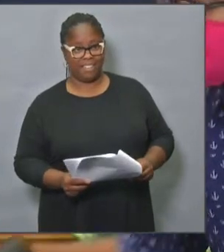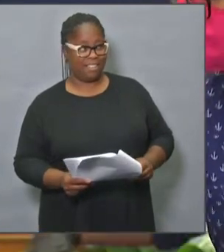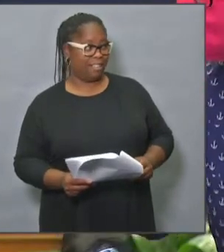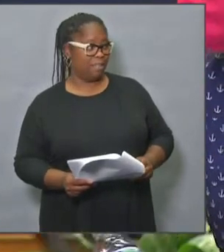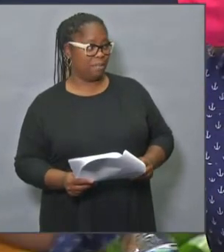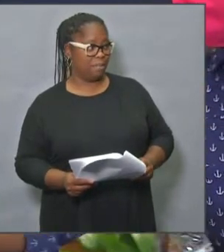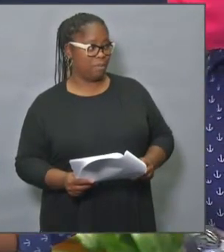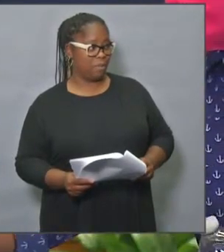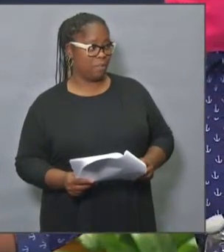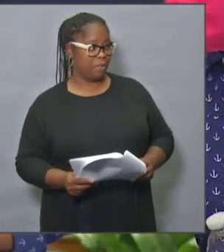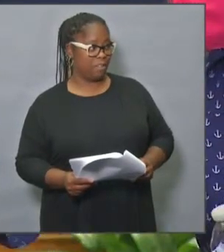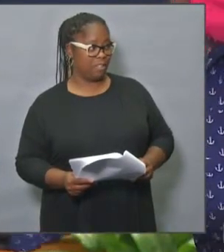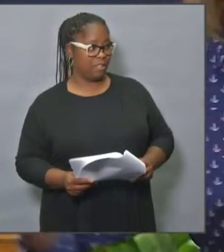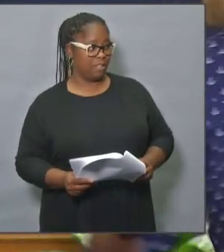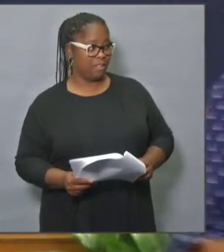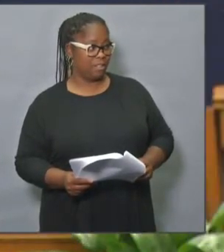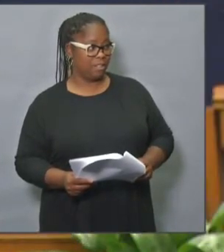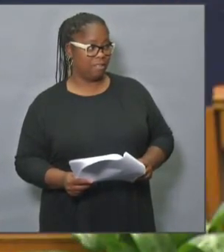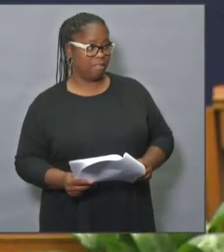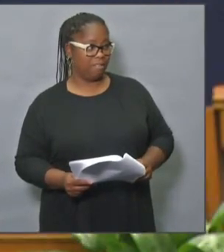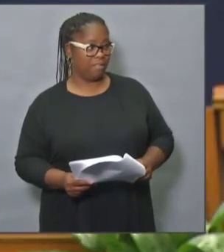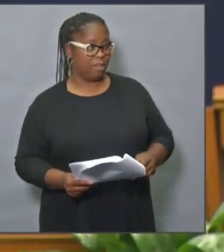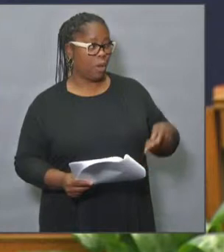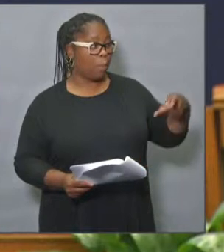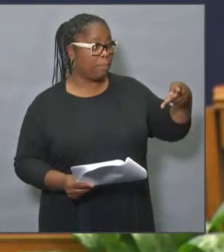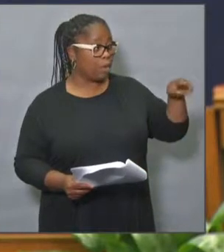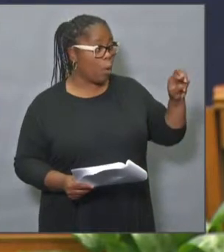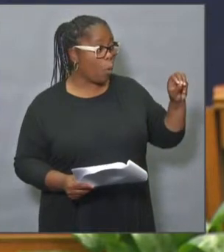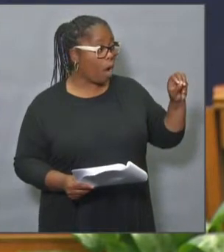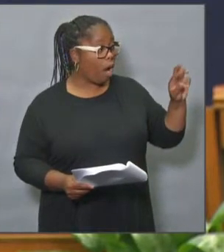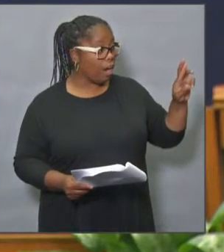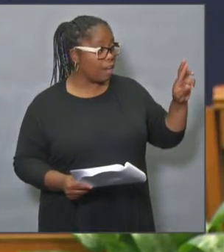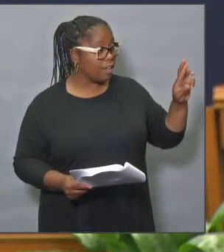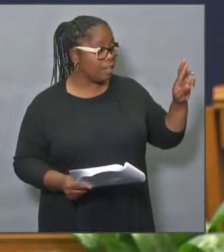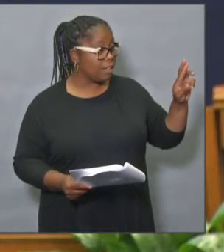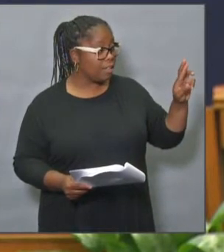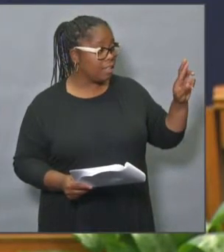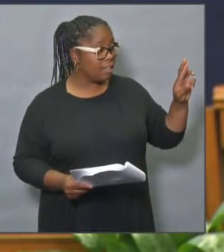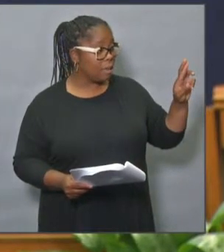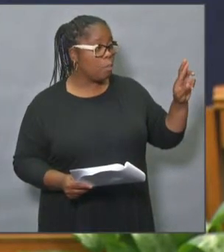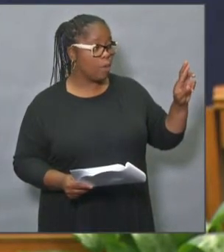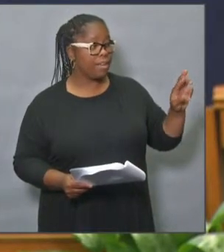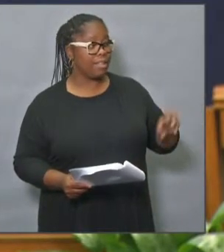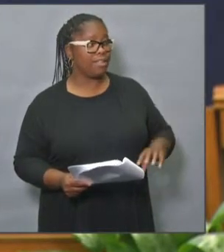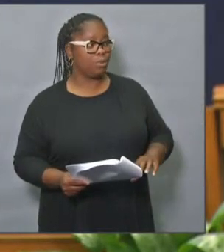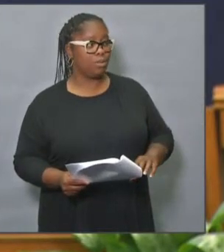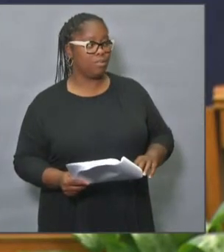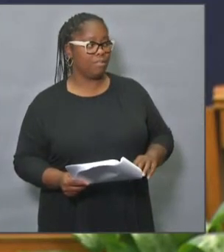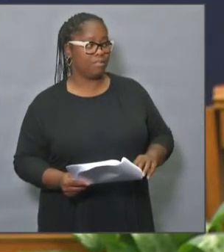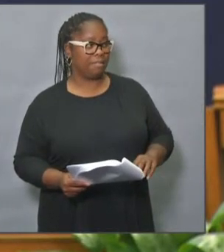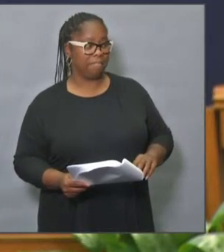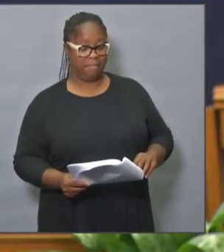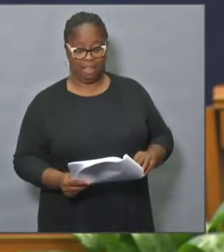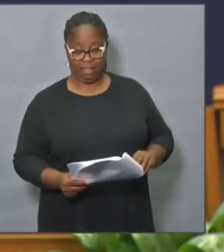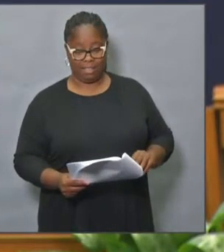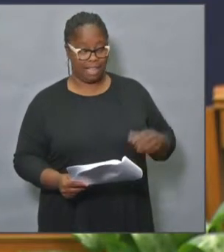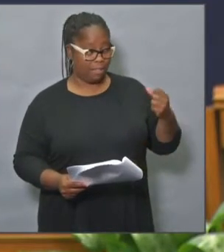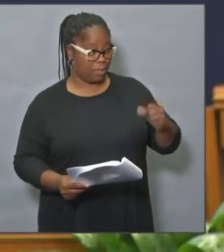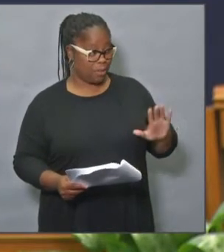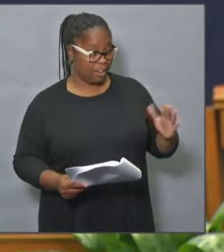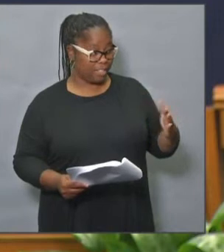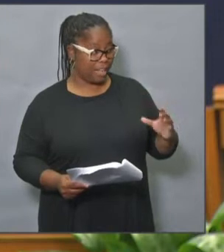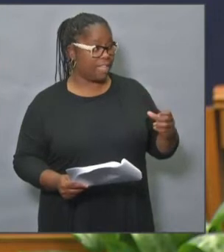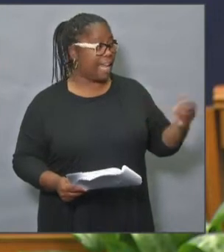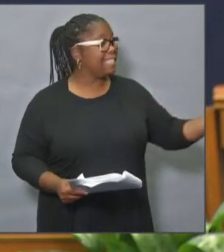tela para la cara en un acto de amor. De hecho, estudios enseñan que mascarillas de la tela para